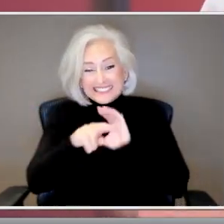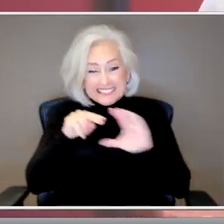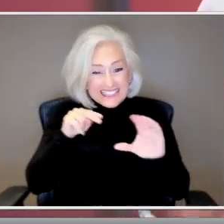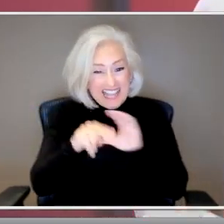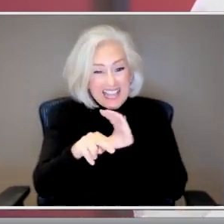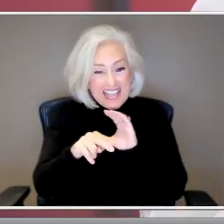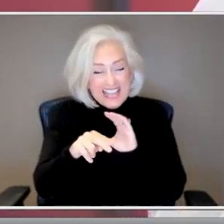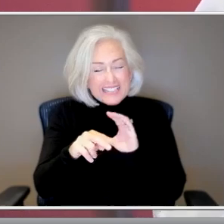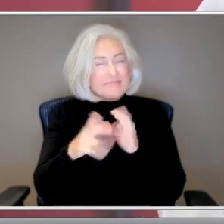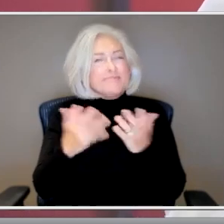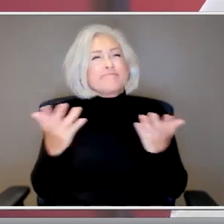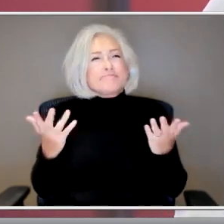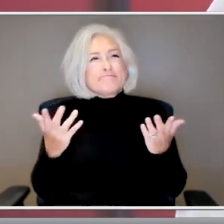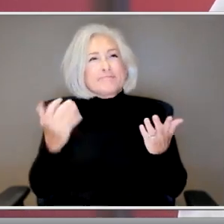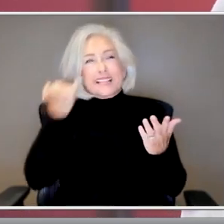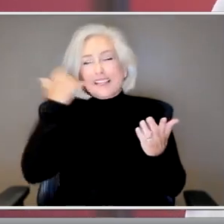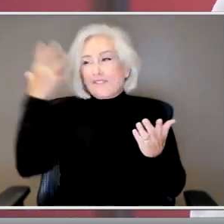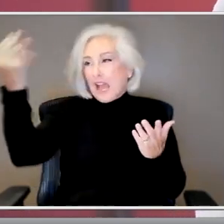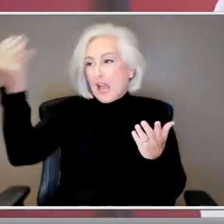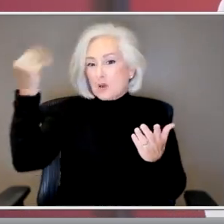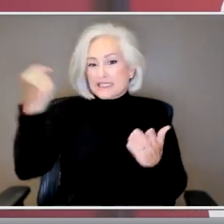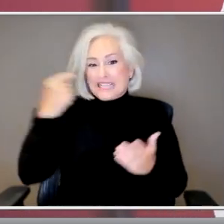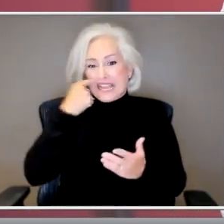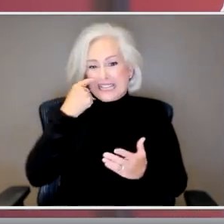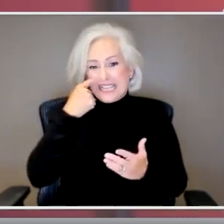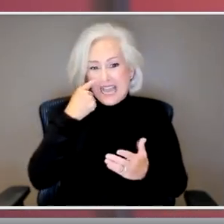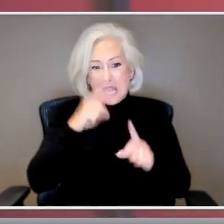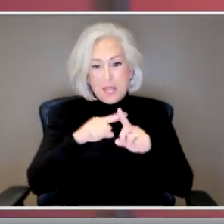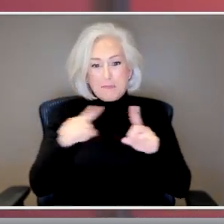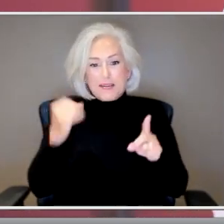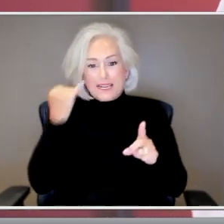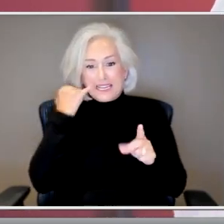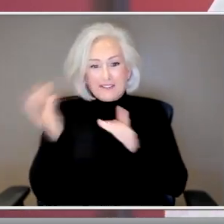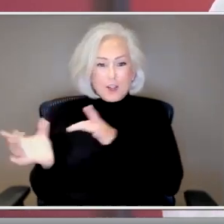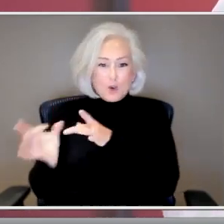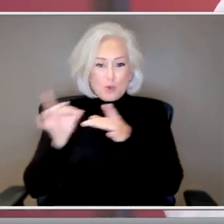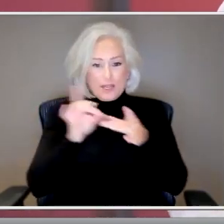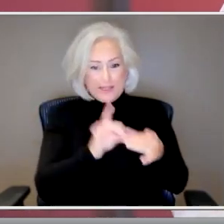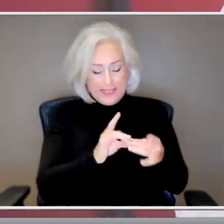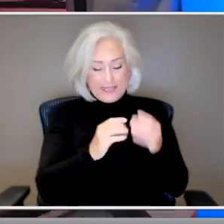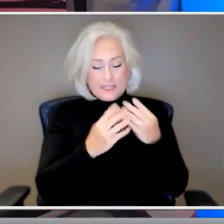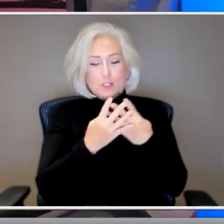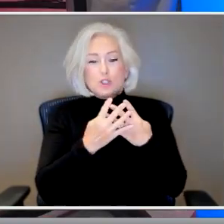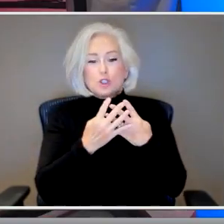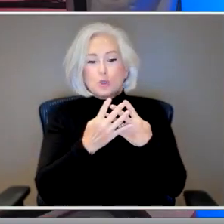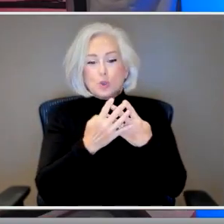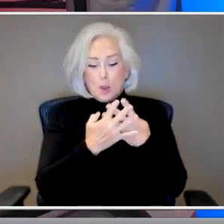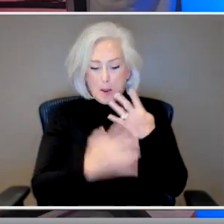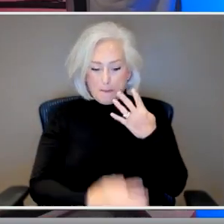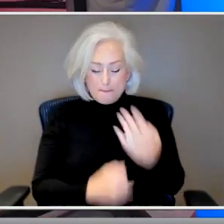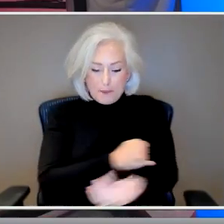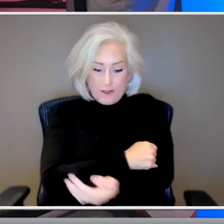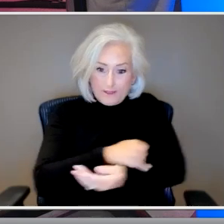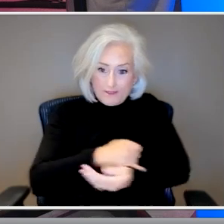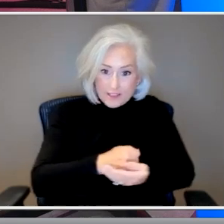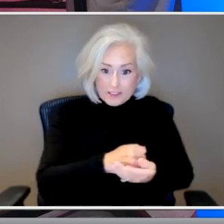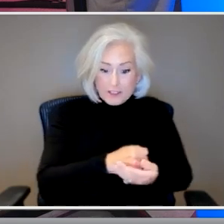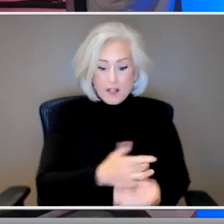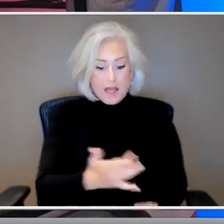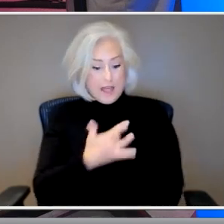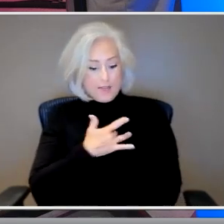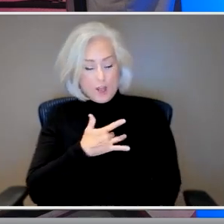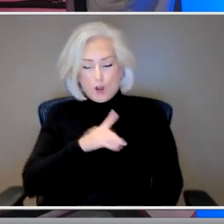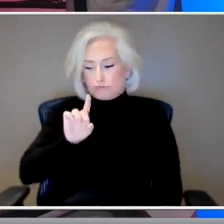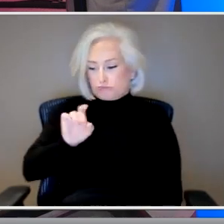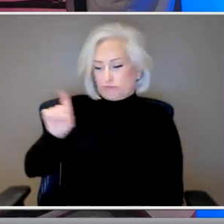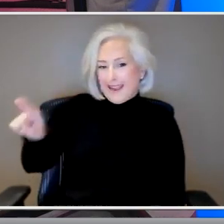outside the eye. Right. But if it's a vascular or cardiac, I ask the cardiothoracic surgeon. What would be your answer to that? Yeah, so her blockages